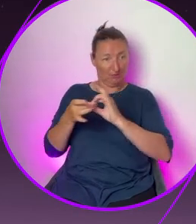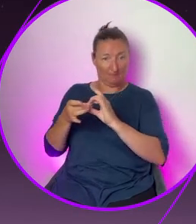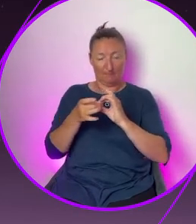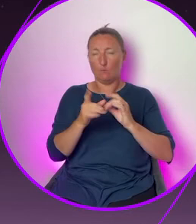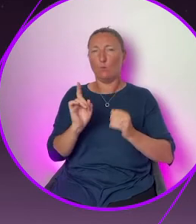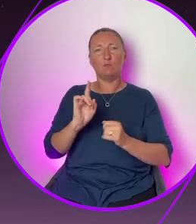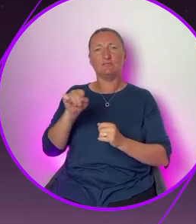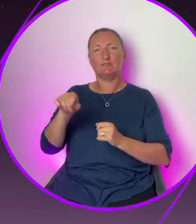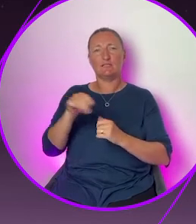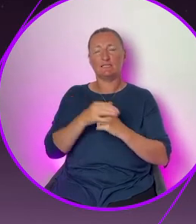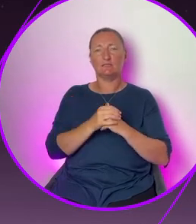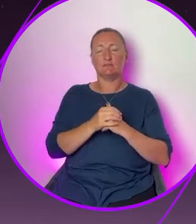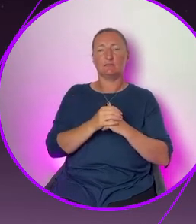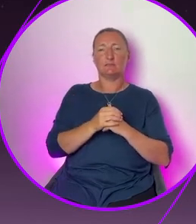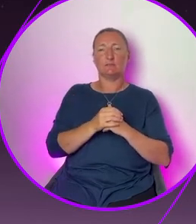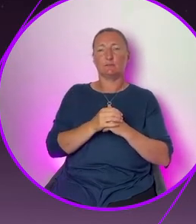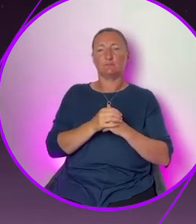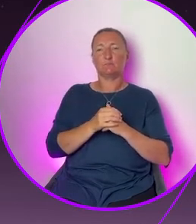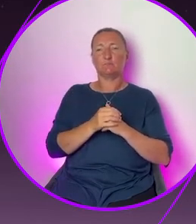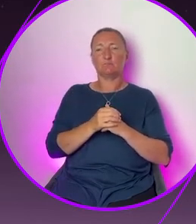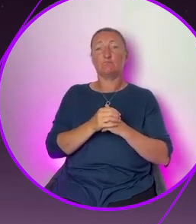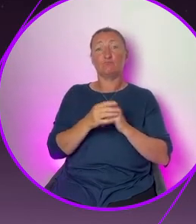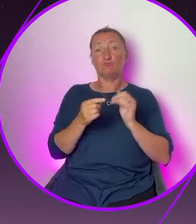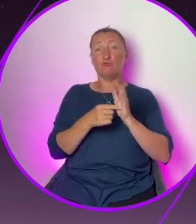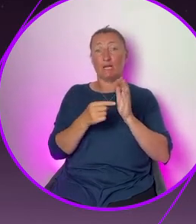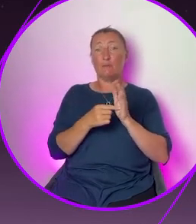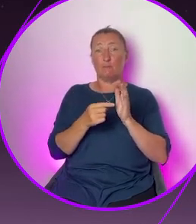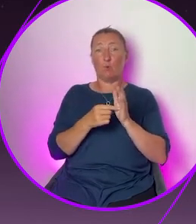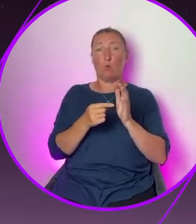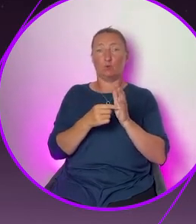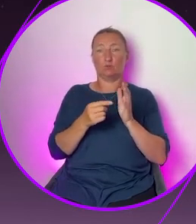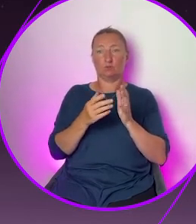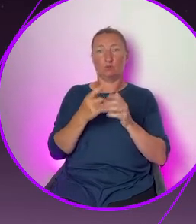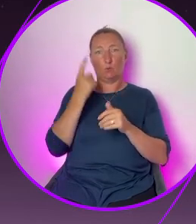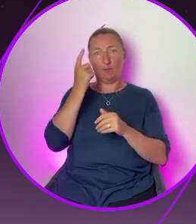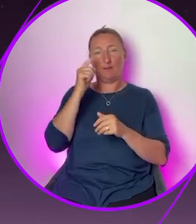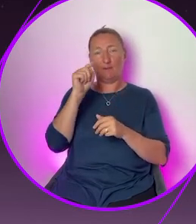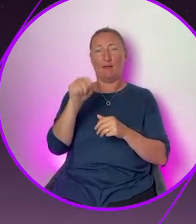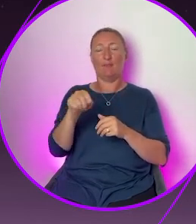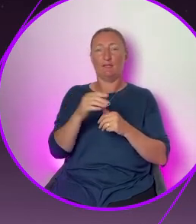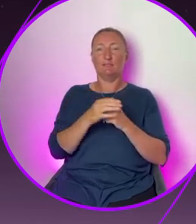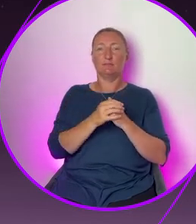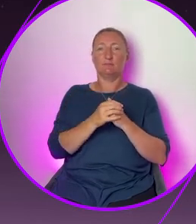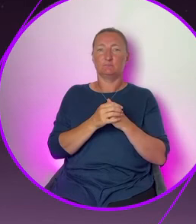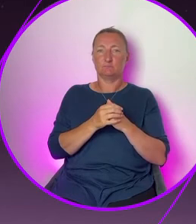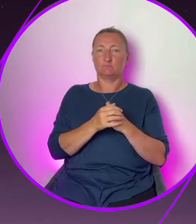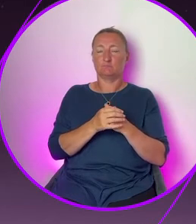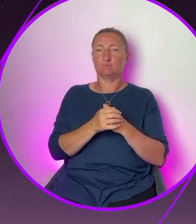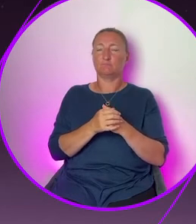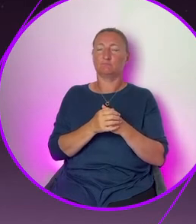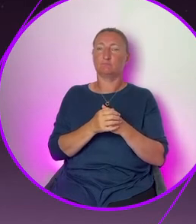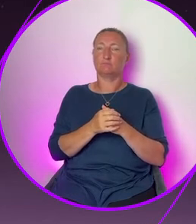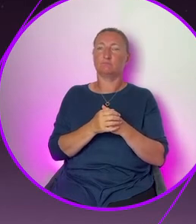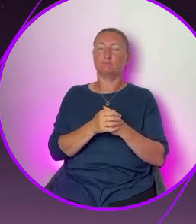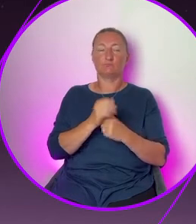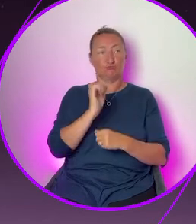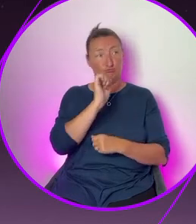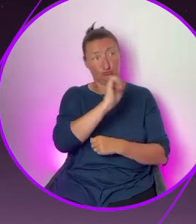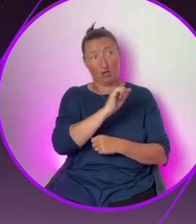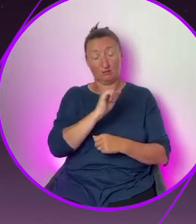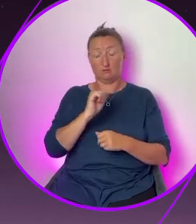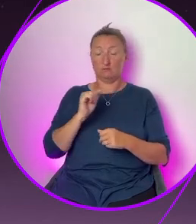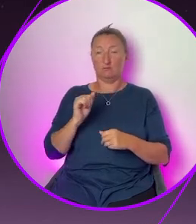be. And I think that is something that's really important to think about as we move Yeah. forward. And I think there is sort